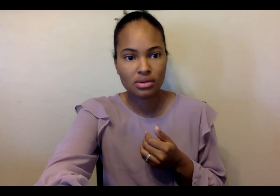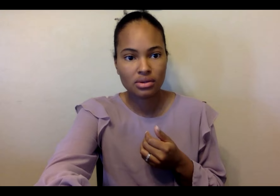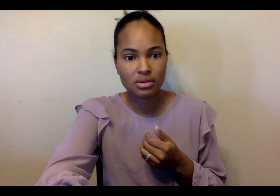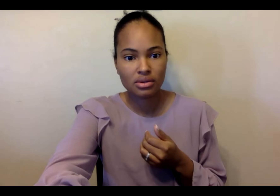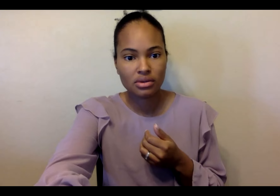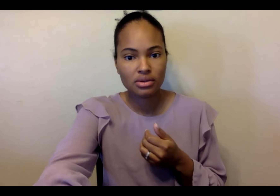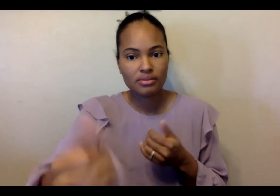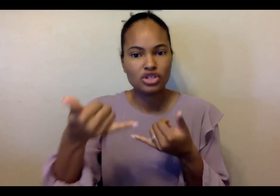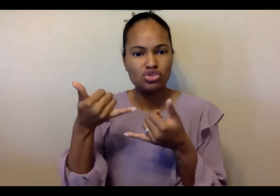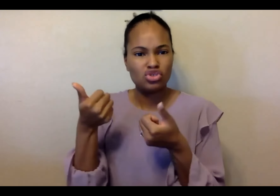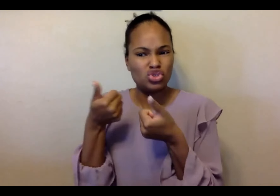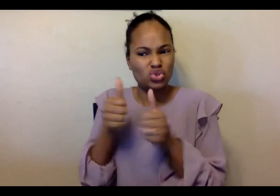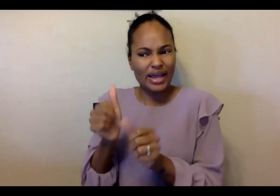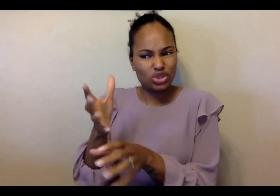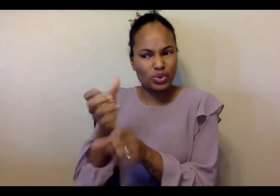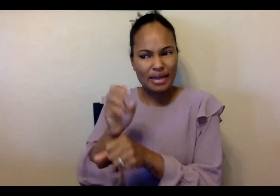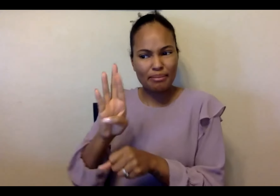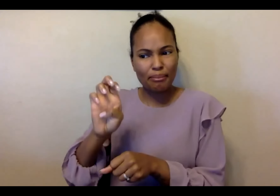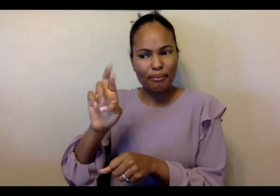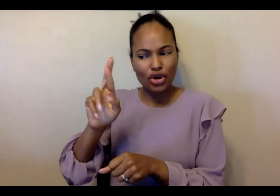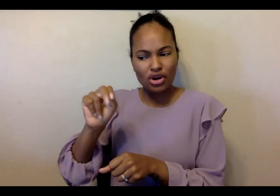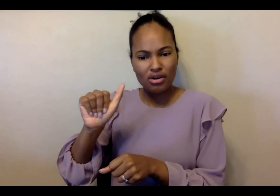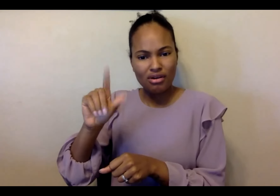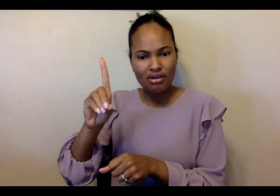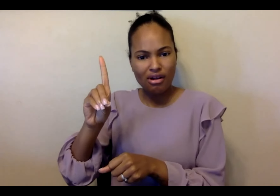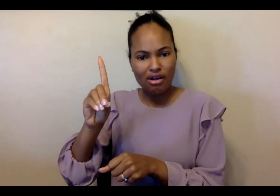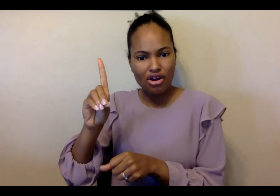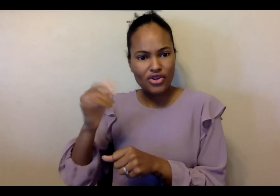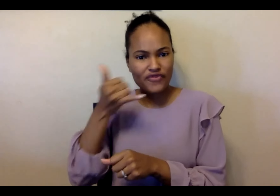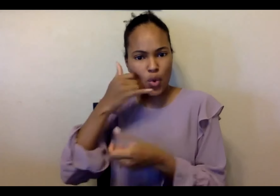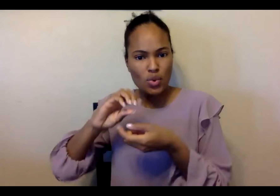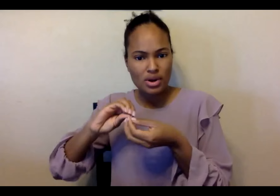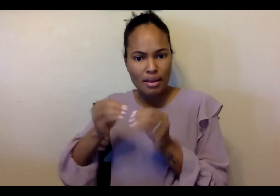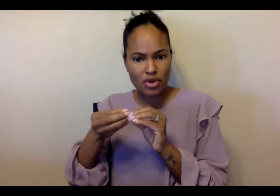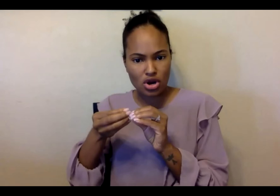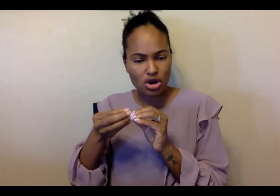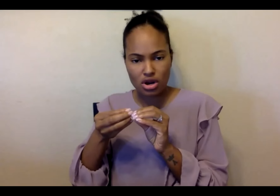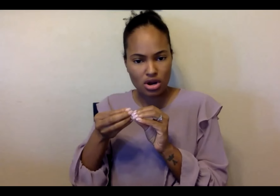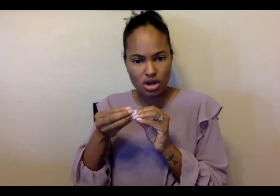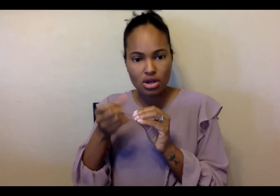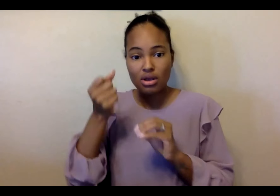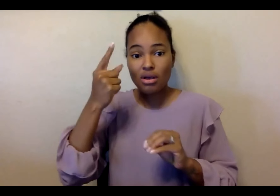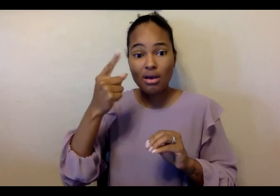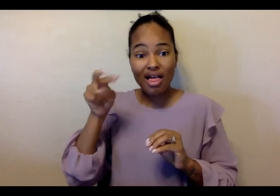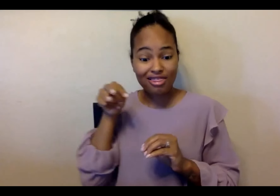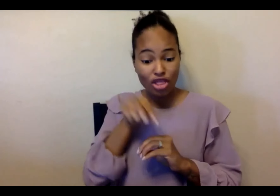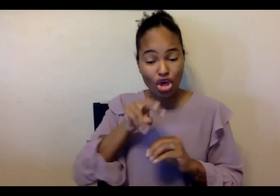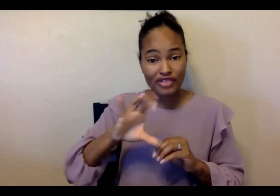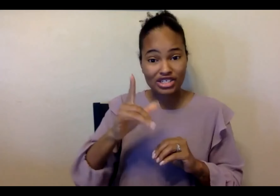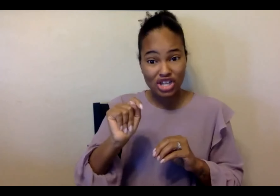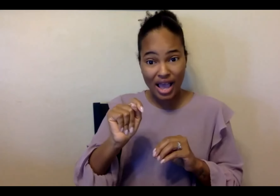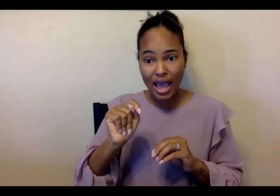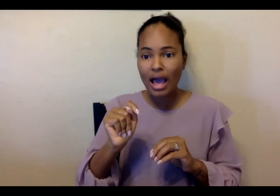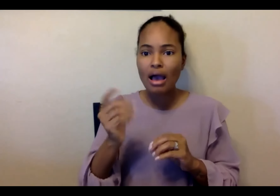number, but I just wanted to say while we're waiting for that, that in looking in the chat, we've got people from today joining us, of course,